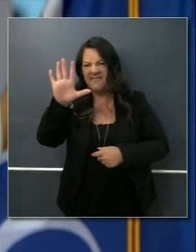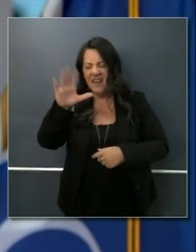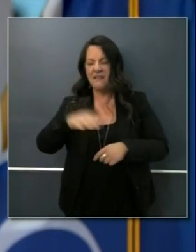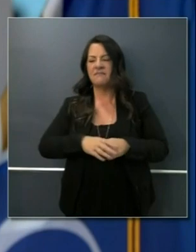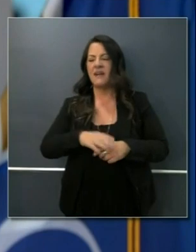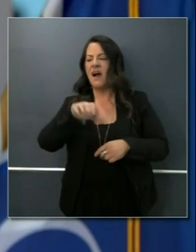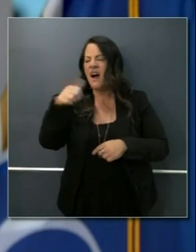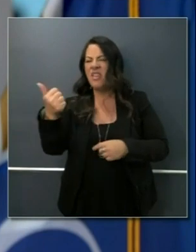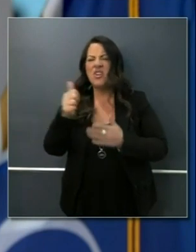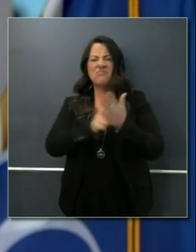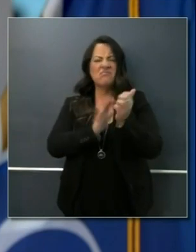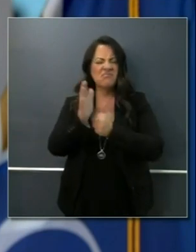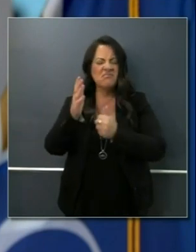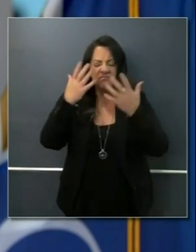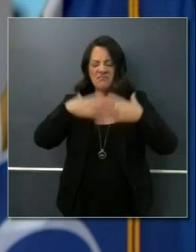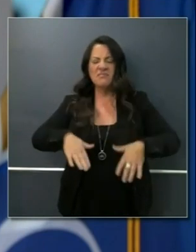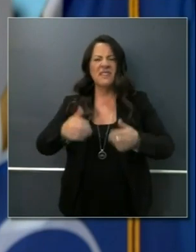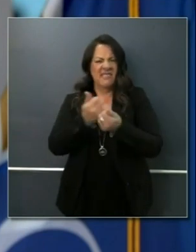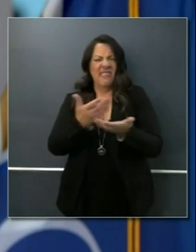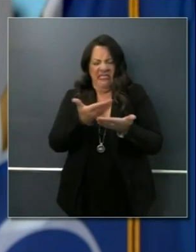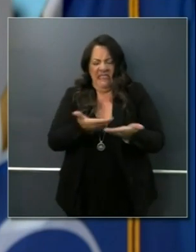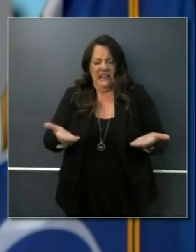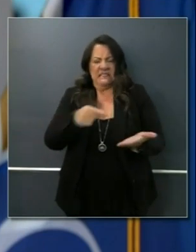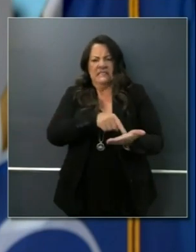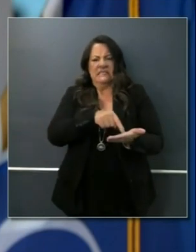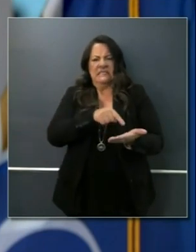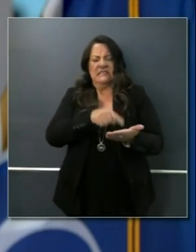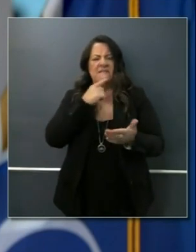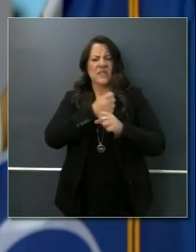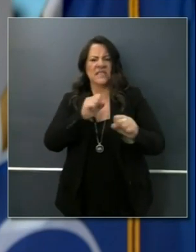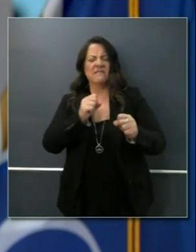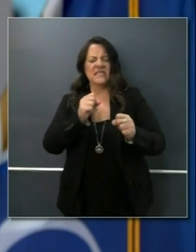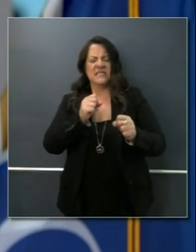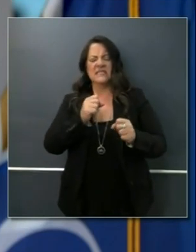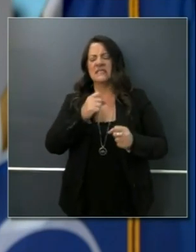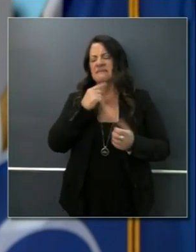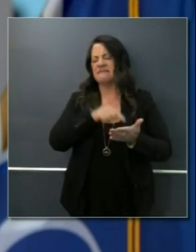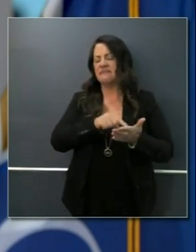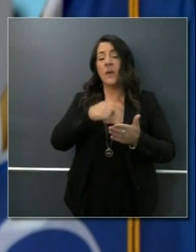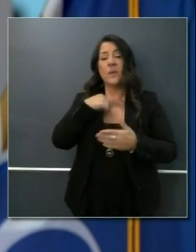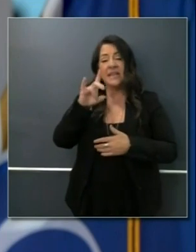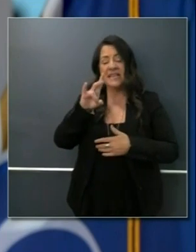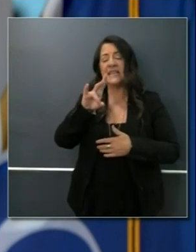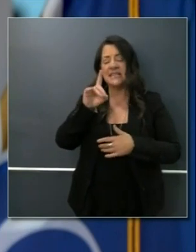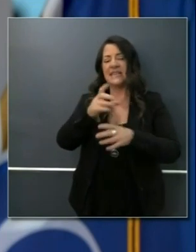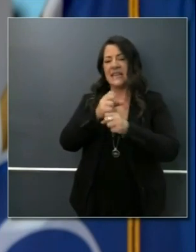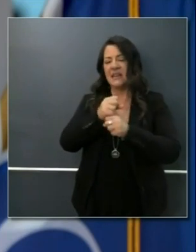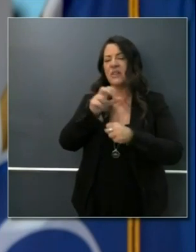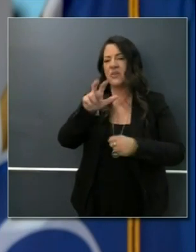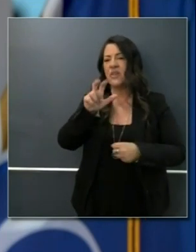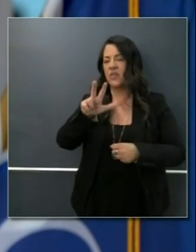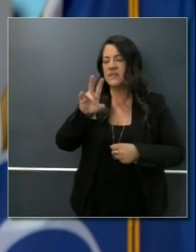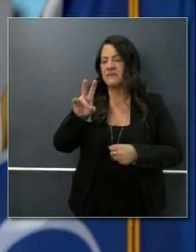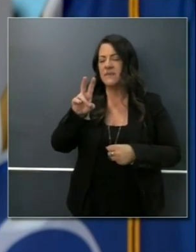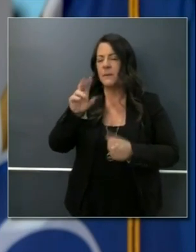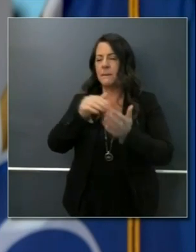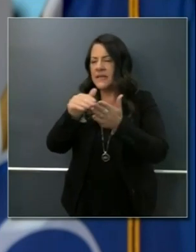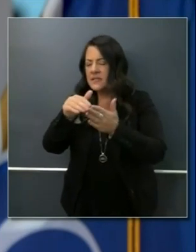other PPE that we've procured. We have distributed some 43.7 million N95 masks to